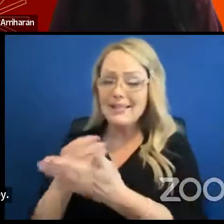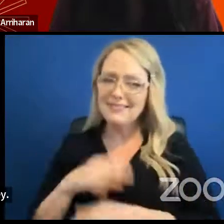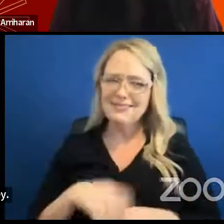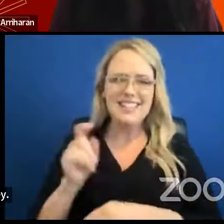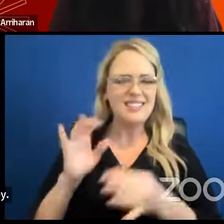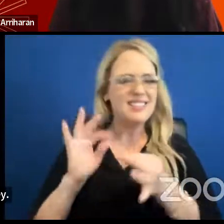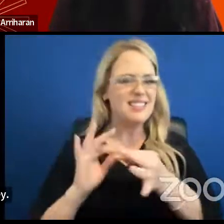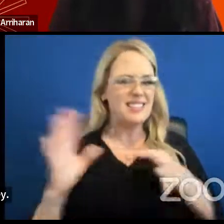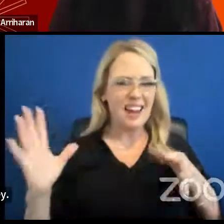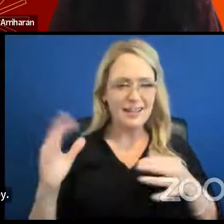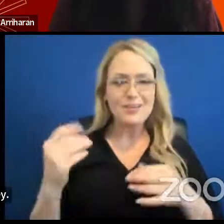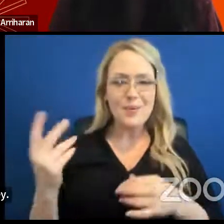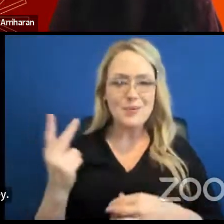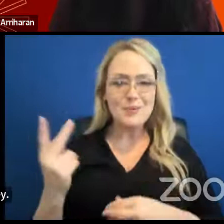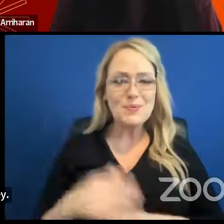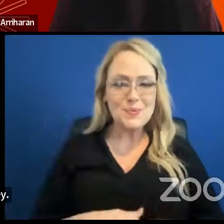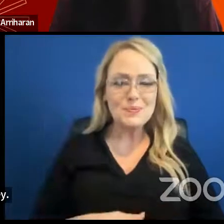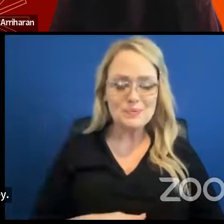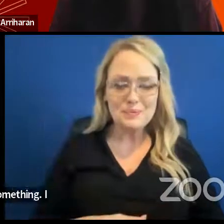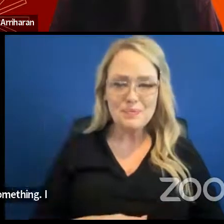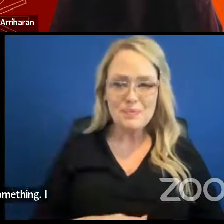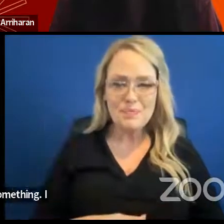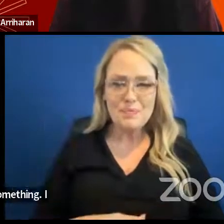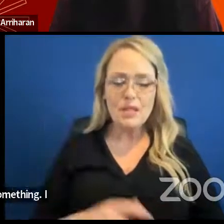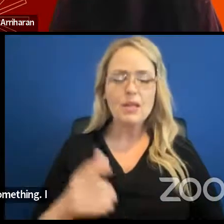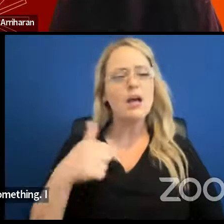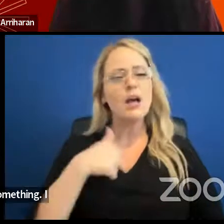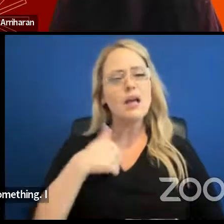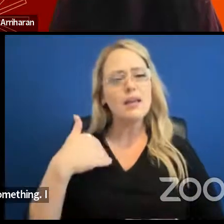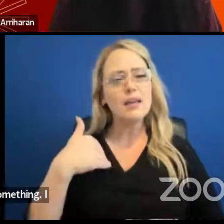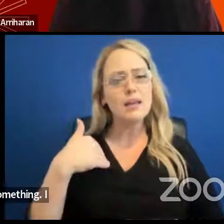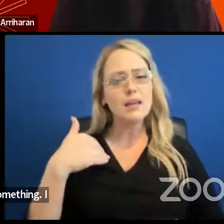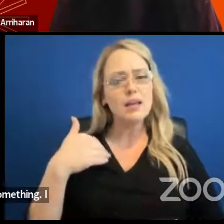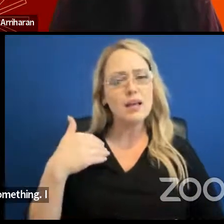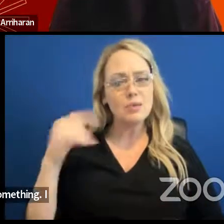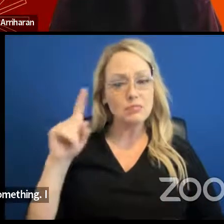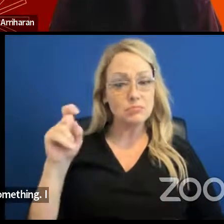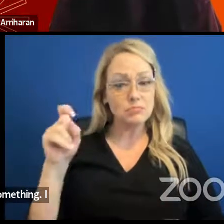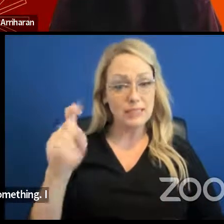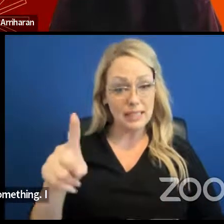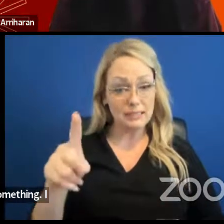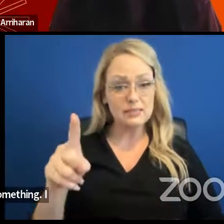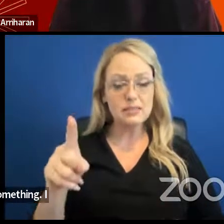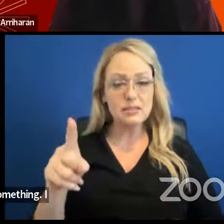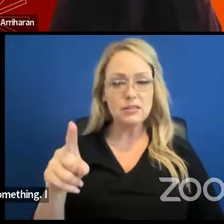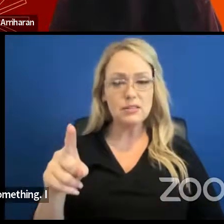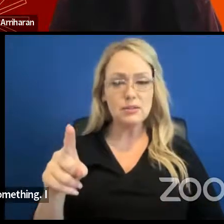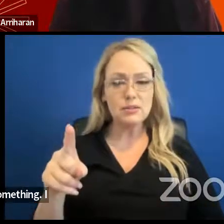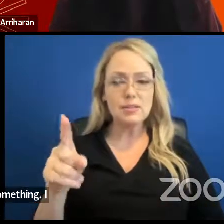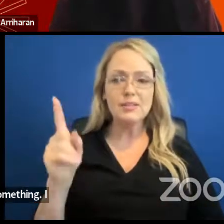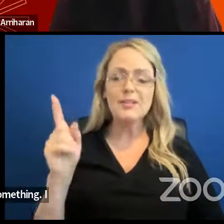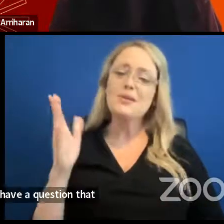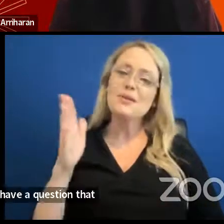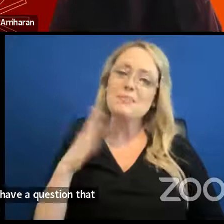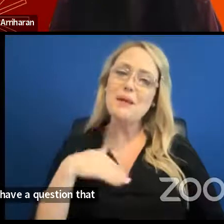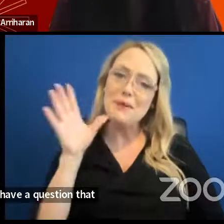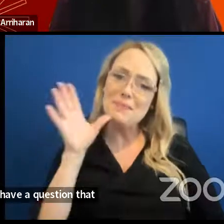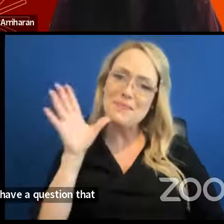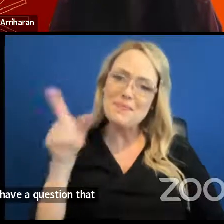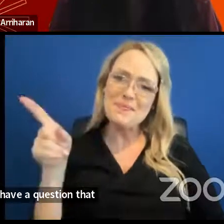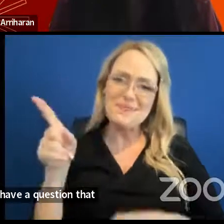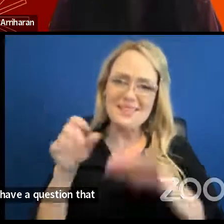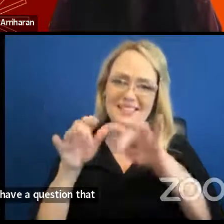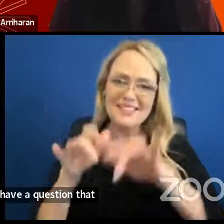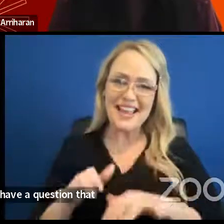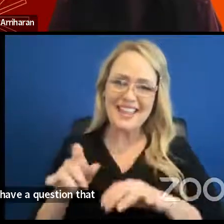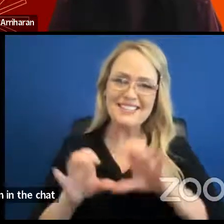housing. I have a question that was, that's actually my mom in the chat. I just wanted to.